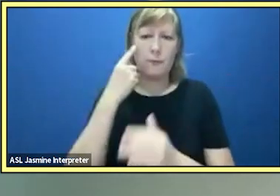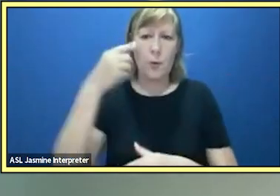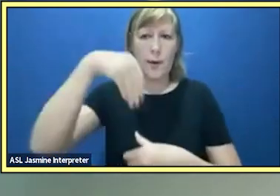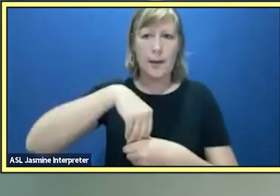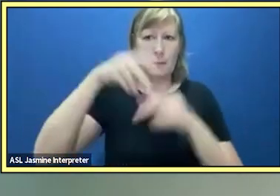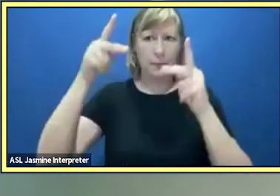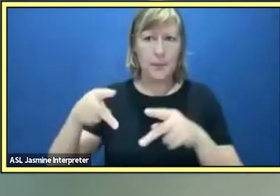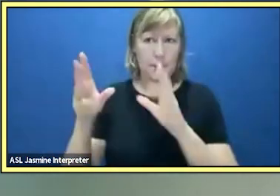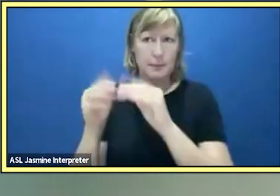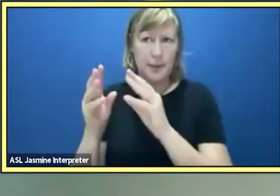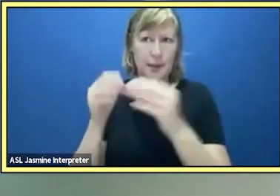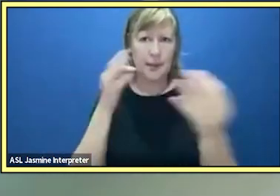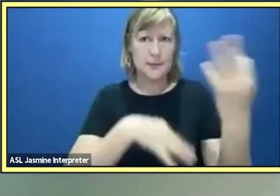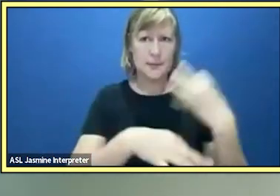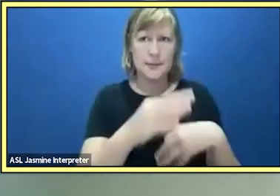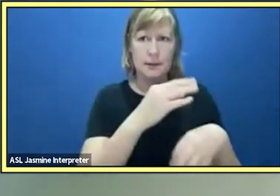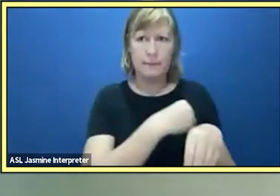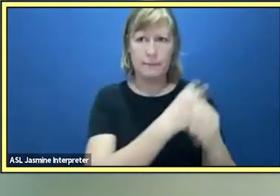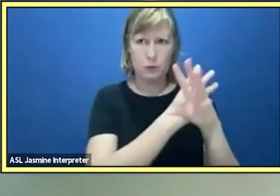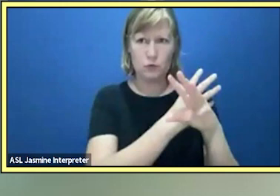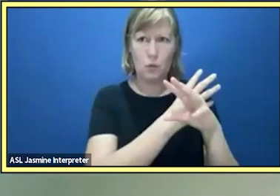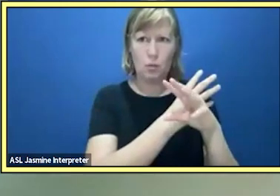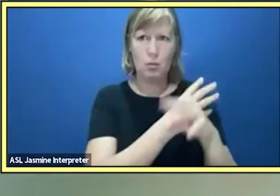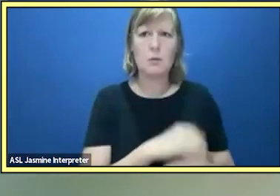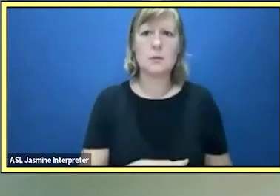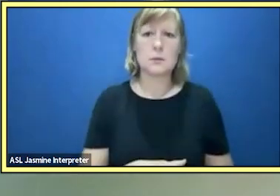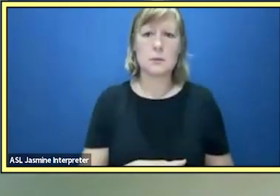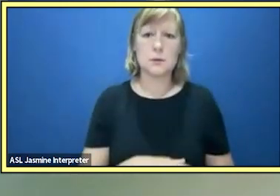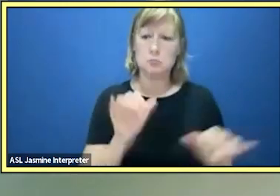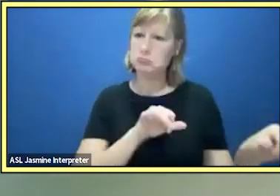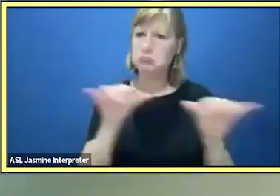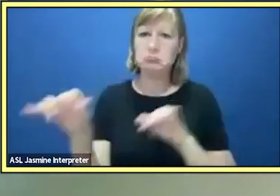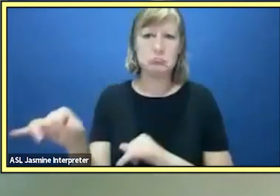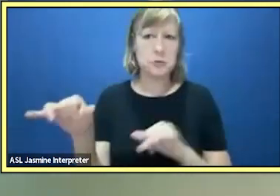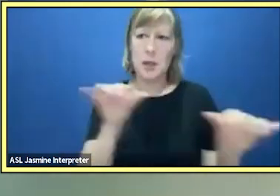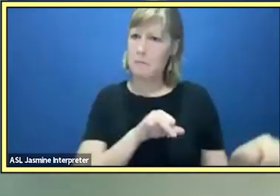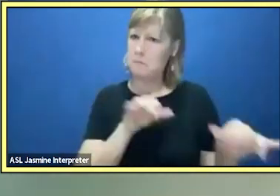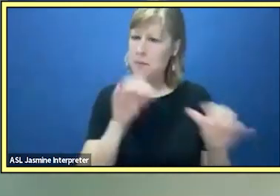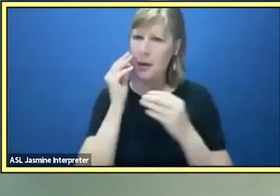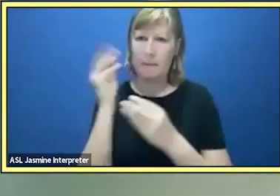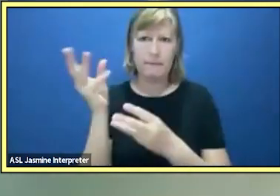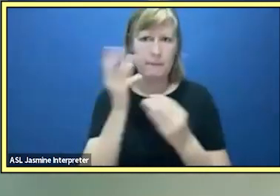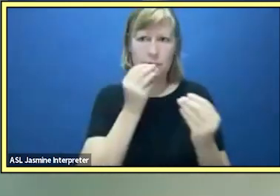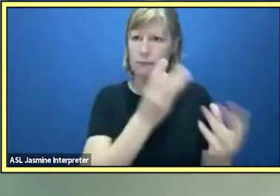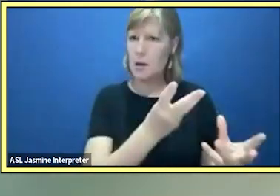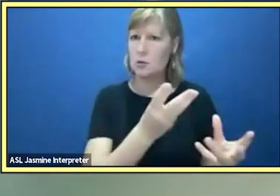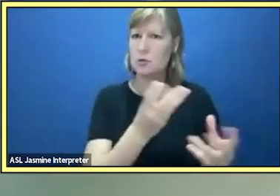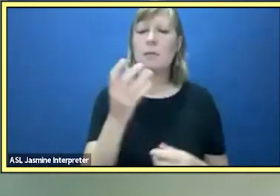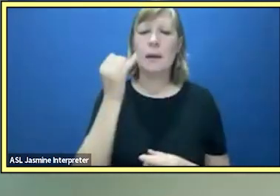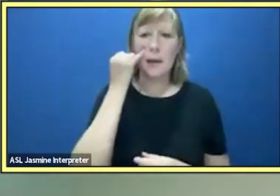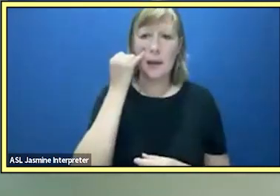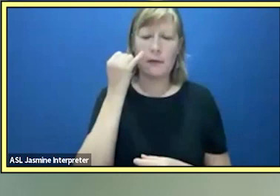meeting instead of a virtual meeting. And so it will be the same material that we will cover. But if anyone